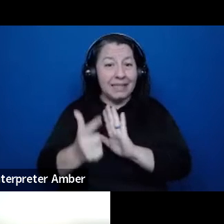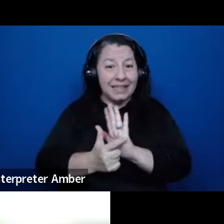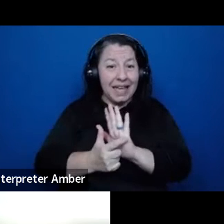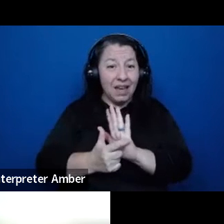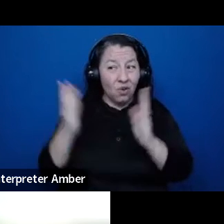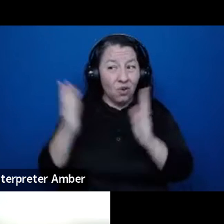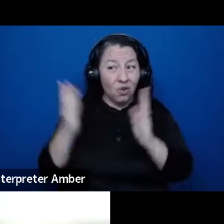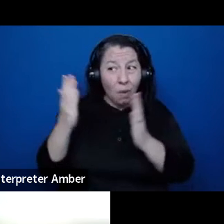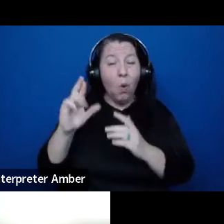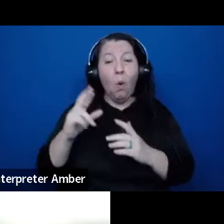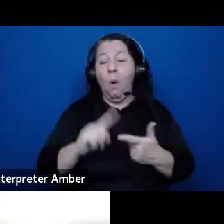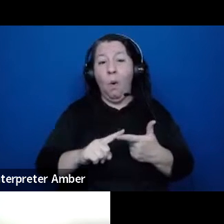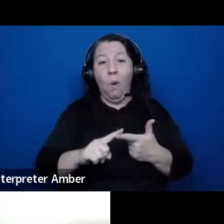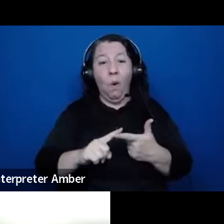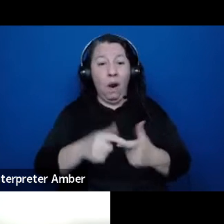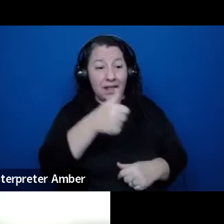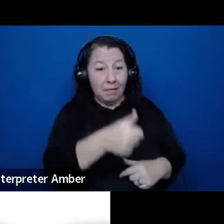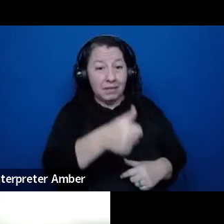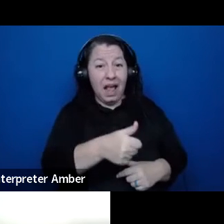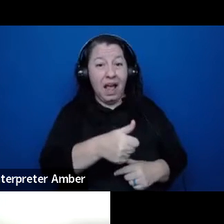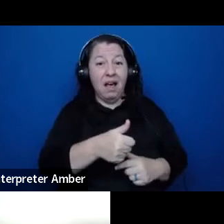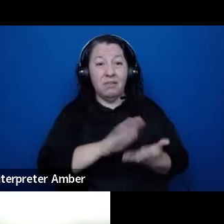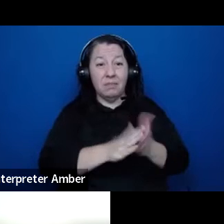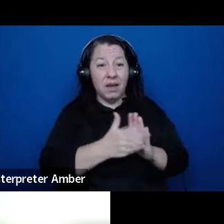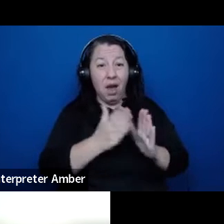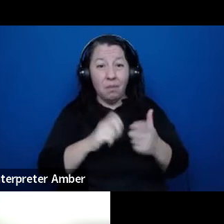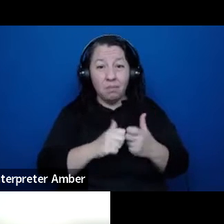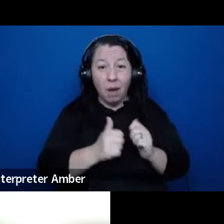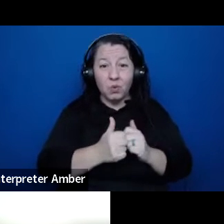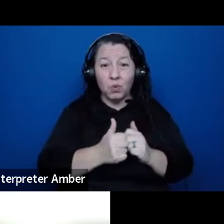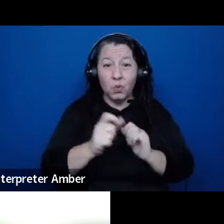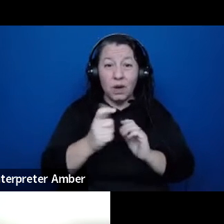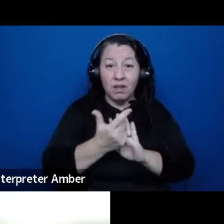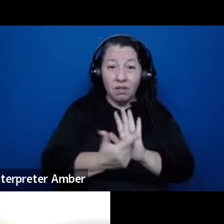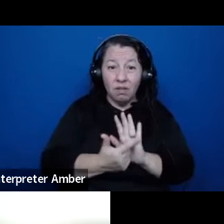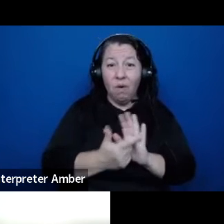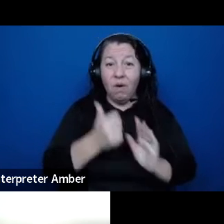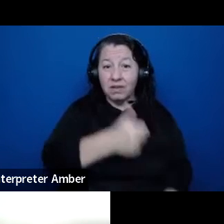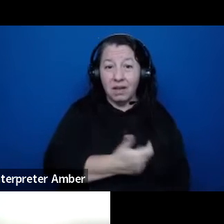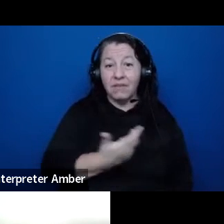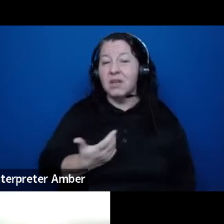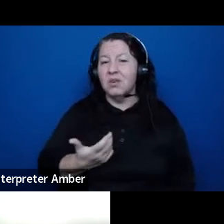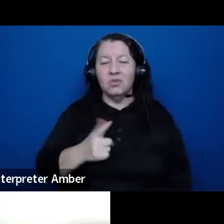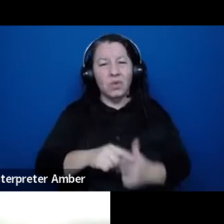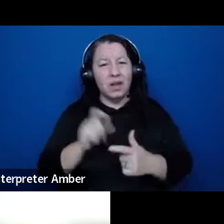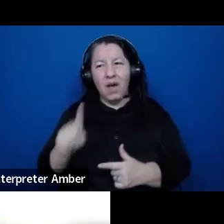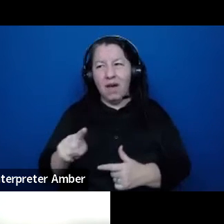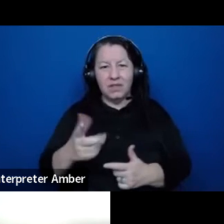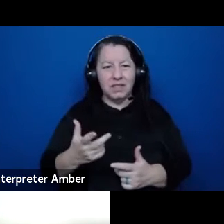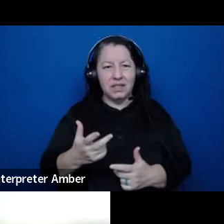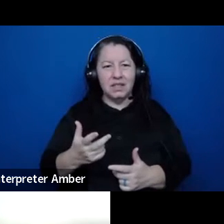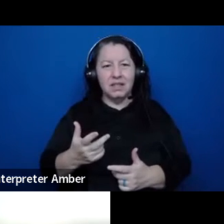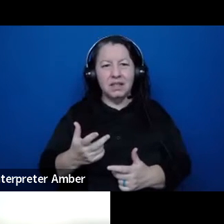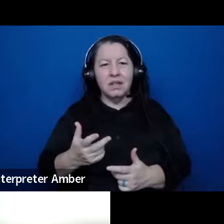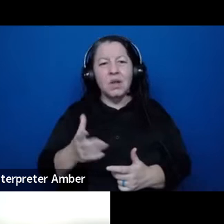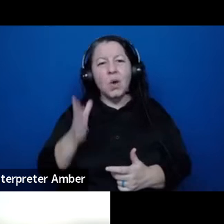with the law. And then another question we have to ask if that happens, are they consider it more